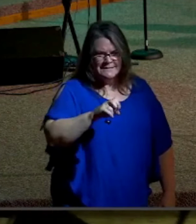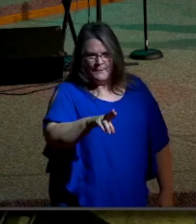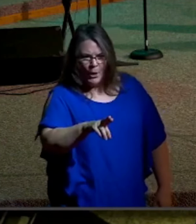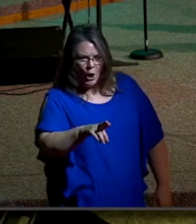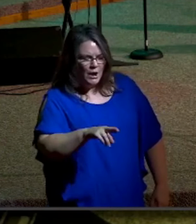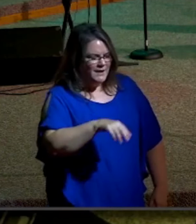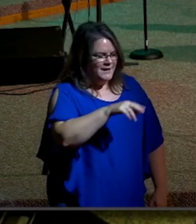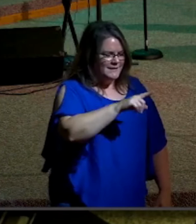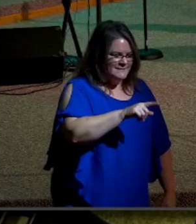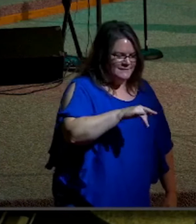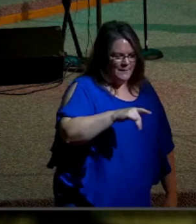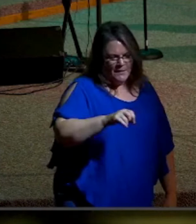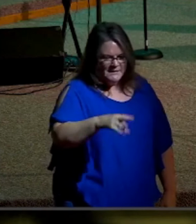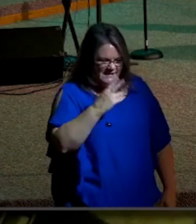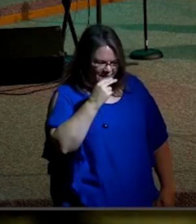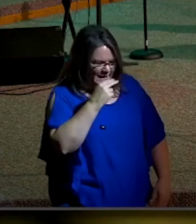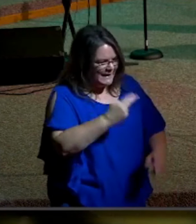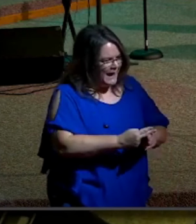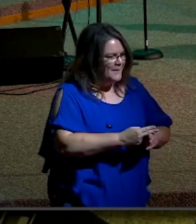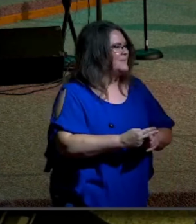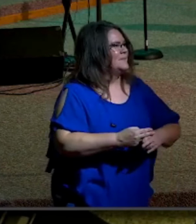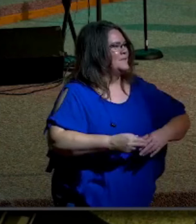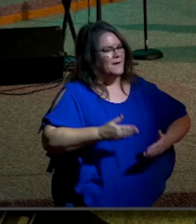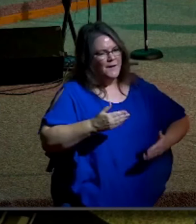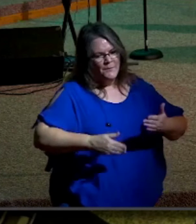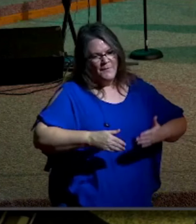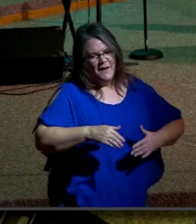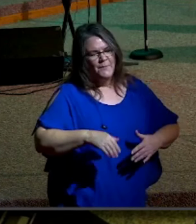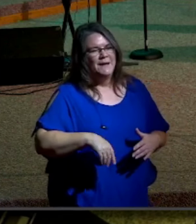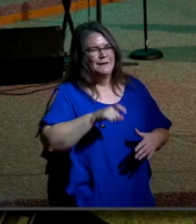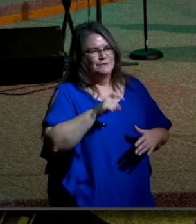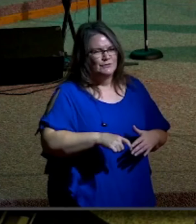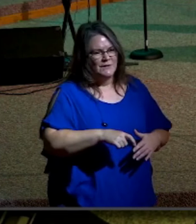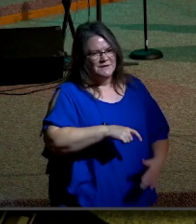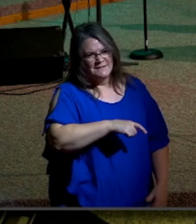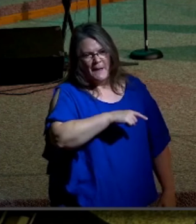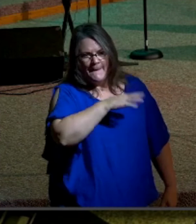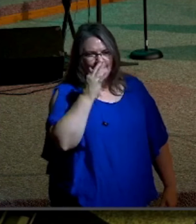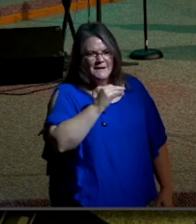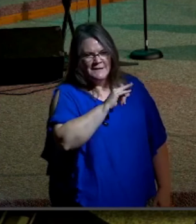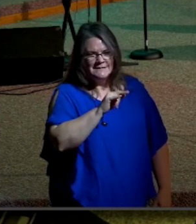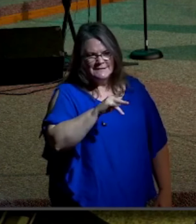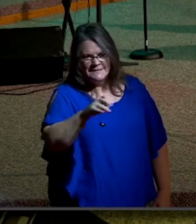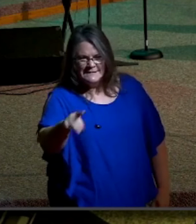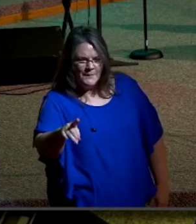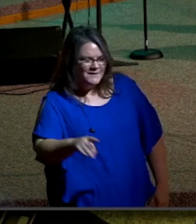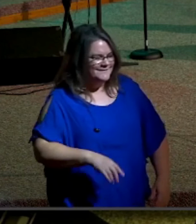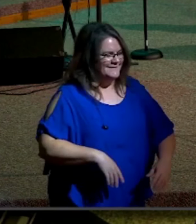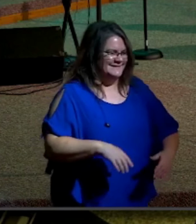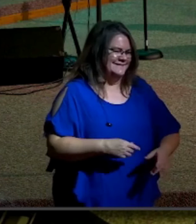It's a funny name. He probably should have just zipped it, you know what I mean? Like, zip. Yeah.